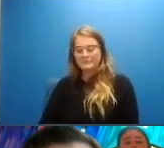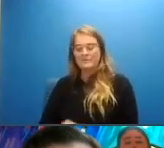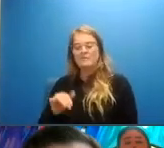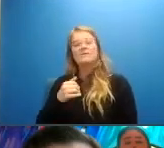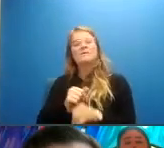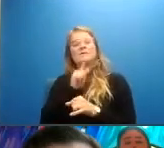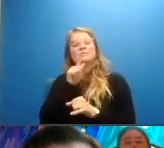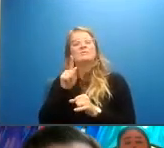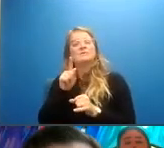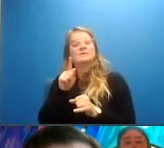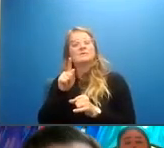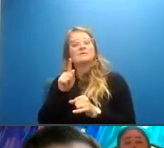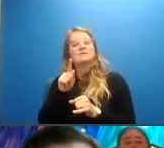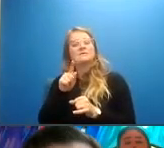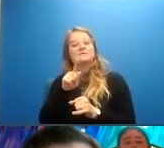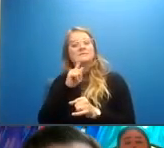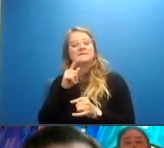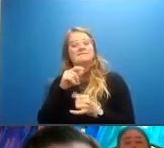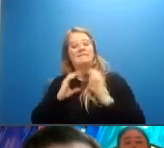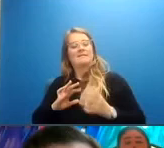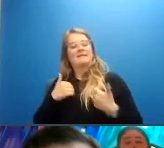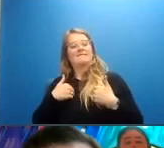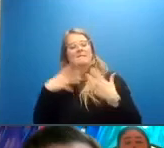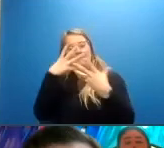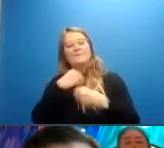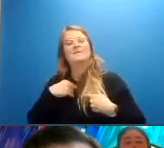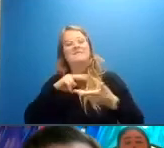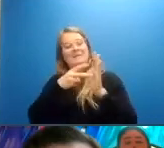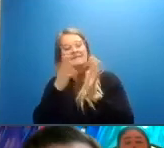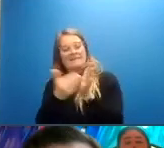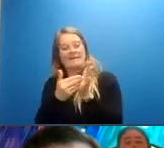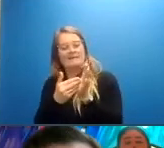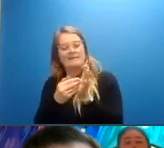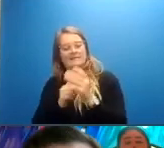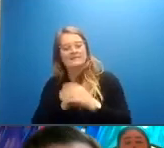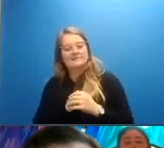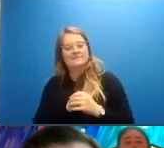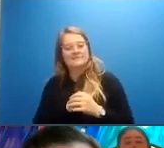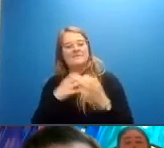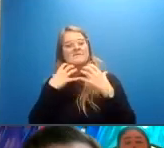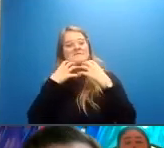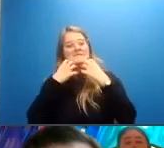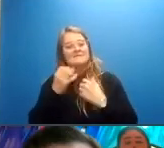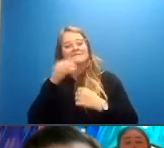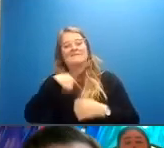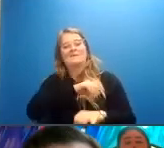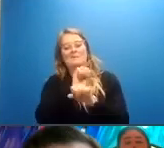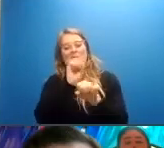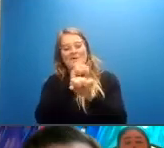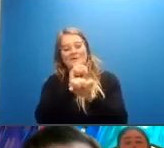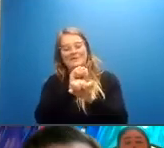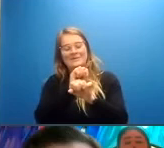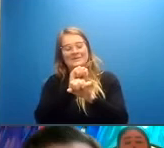clients, creating healing and all those things, and for the sacredness of our jobs. I think that we,